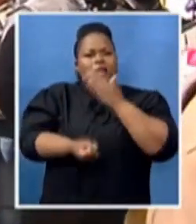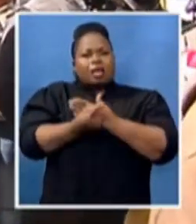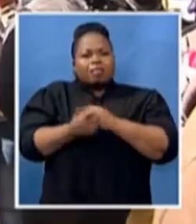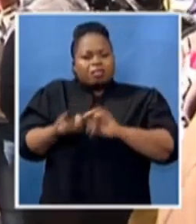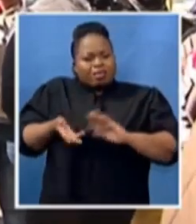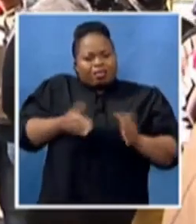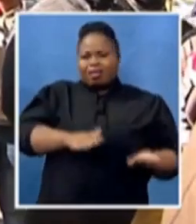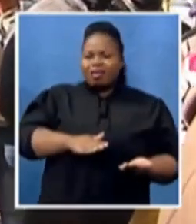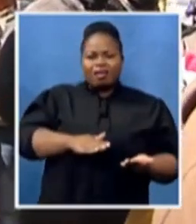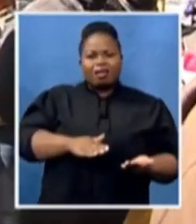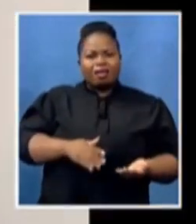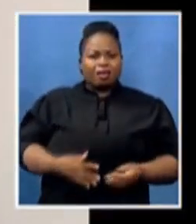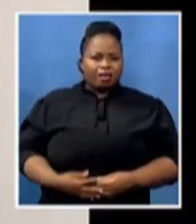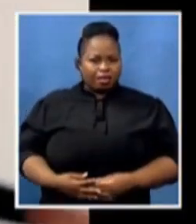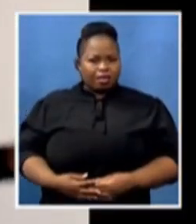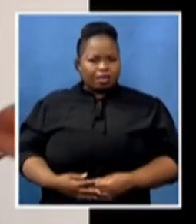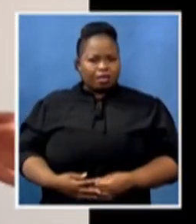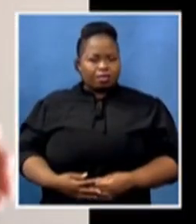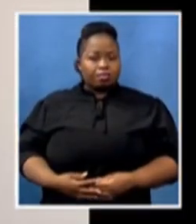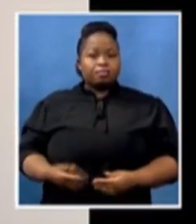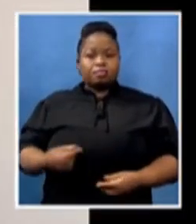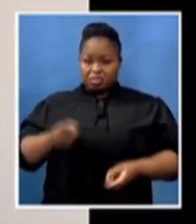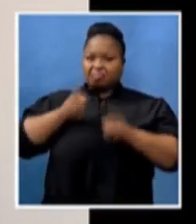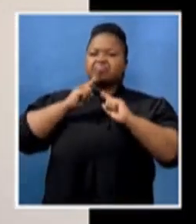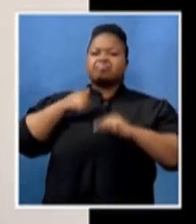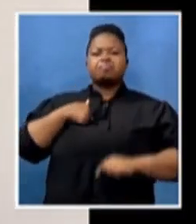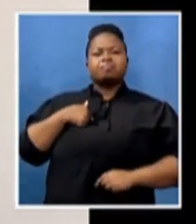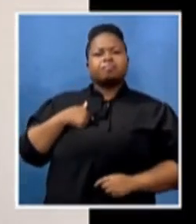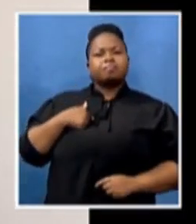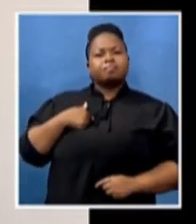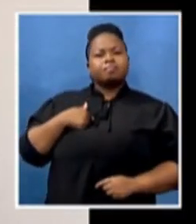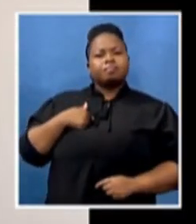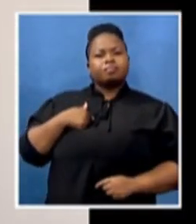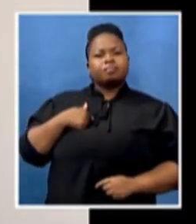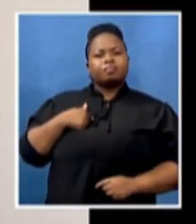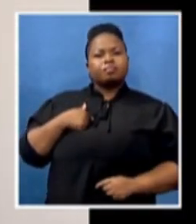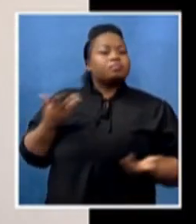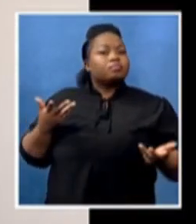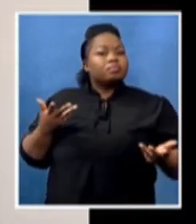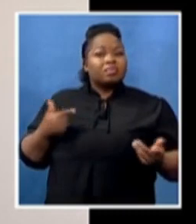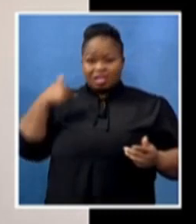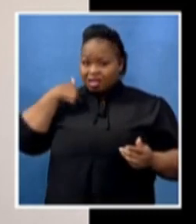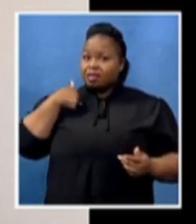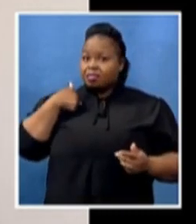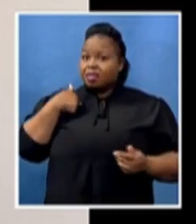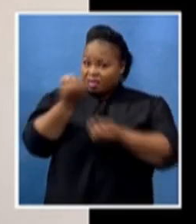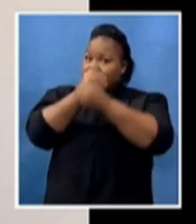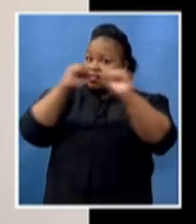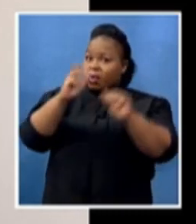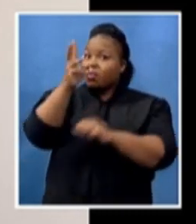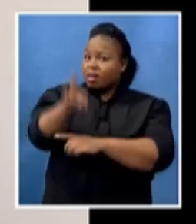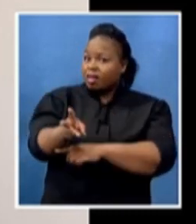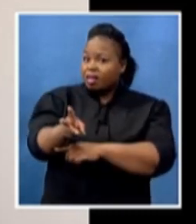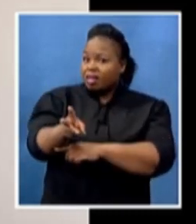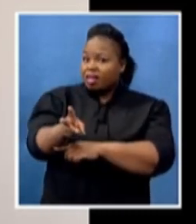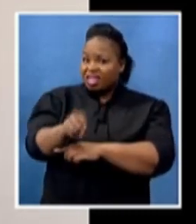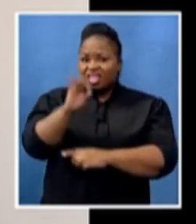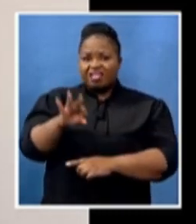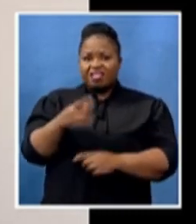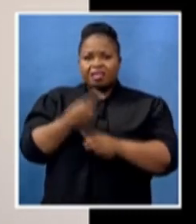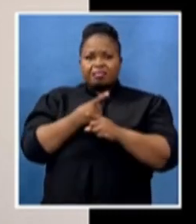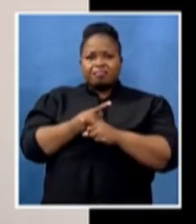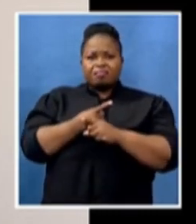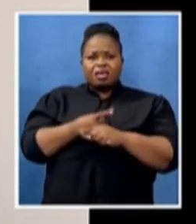Answer me this. Will I then be free if I cut out my womb?